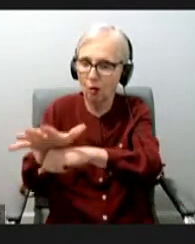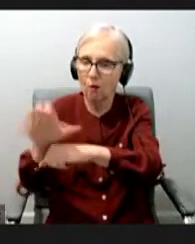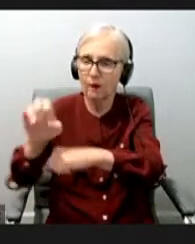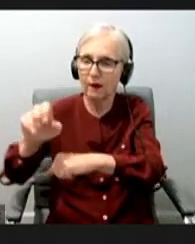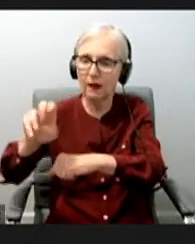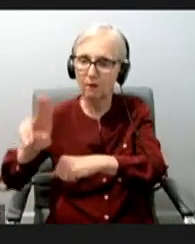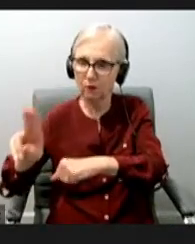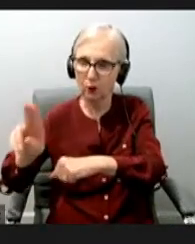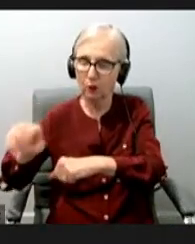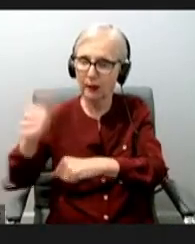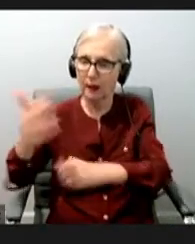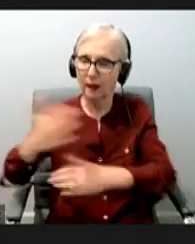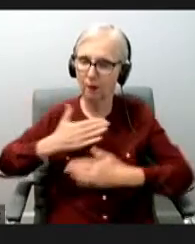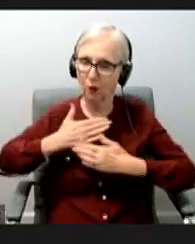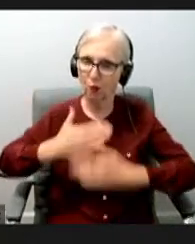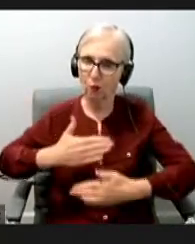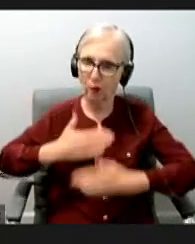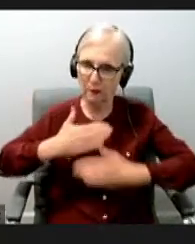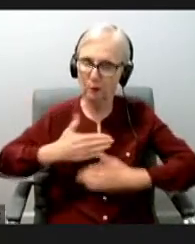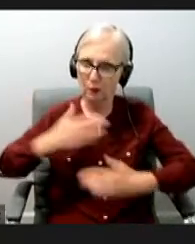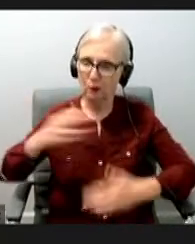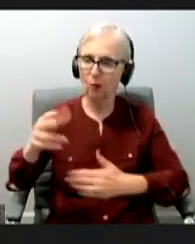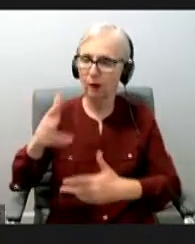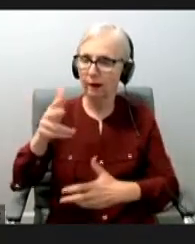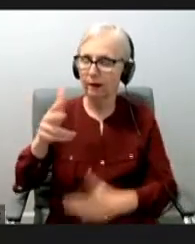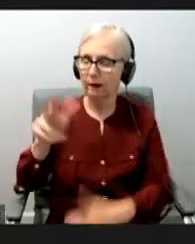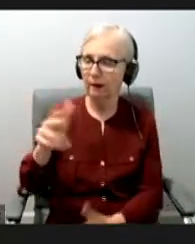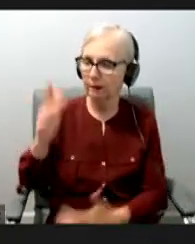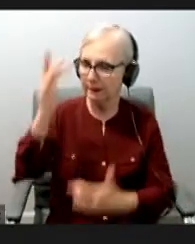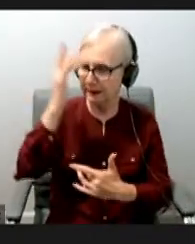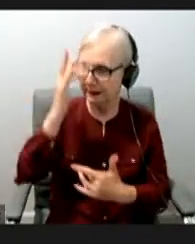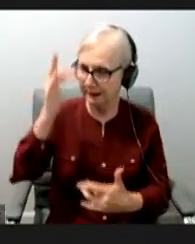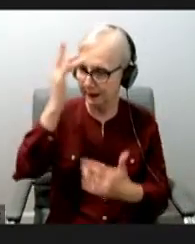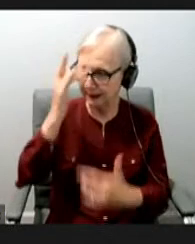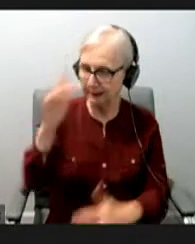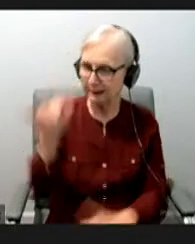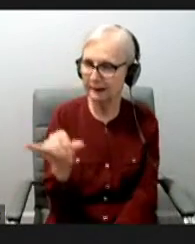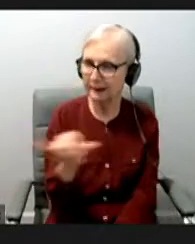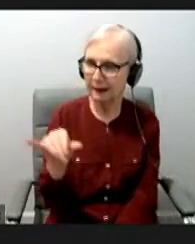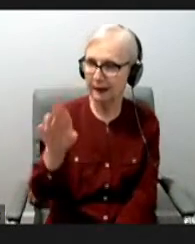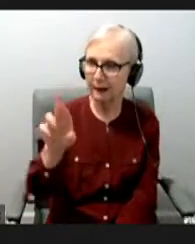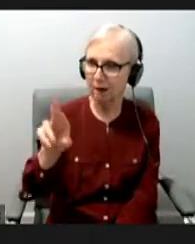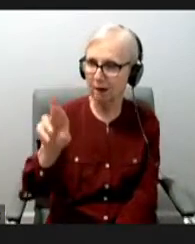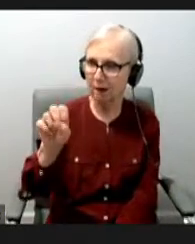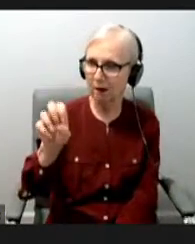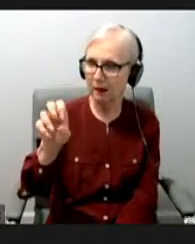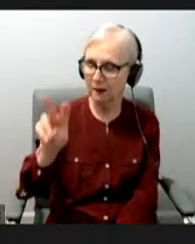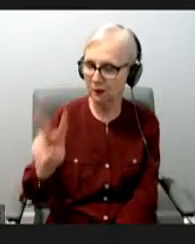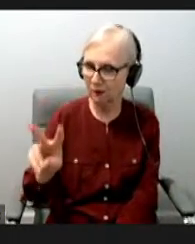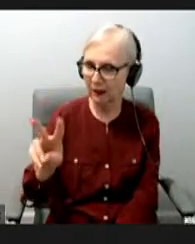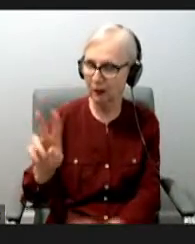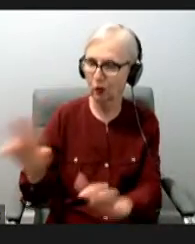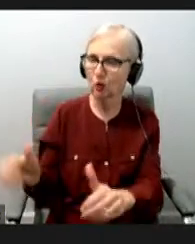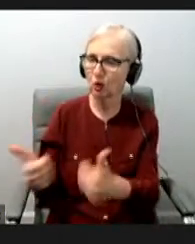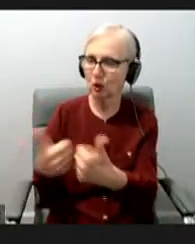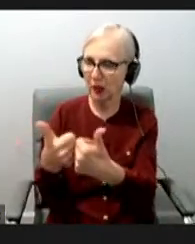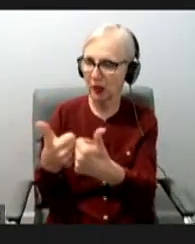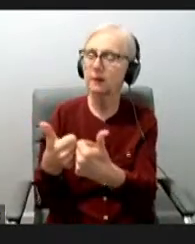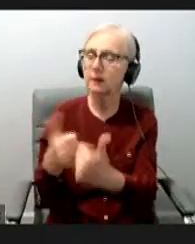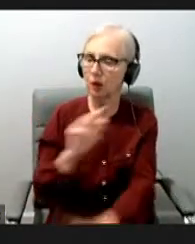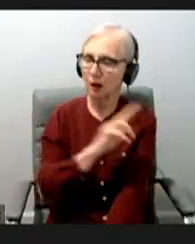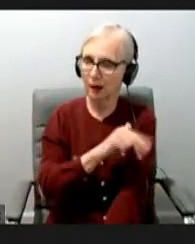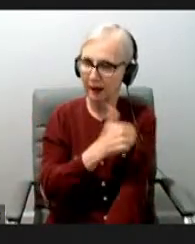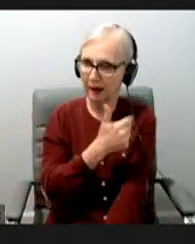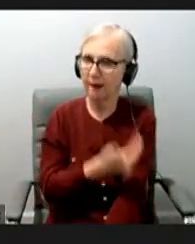respiratory viruses like RSV, and all of those together could certainly put some significant strain on our healthcare system. So I